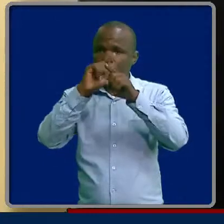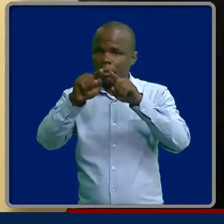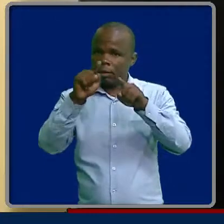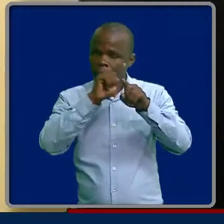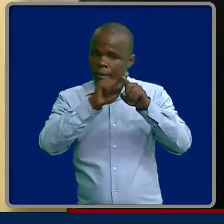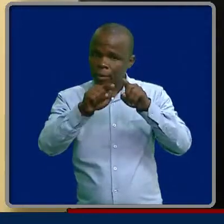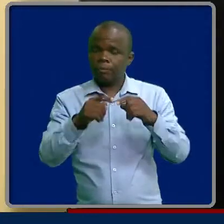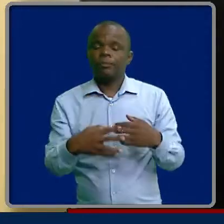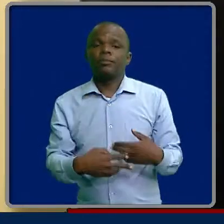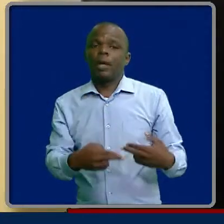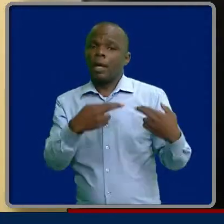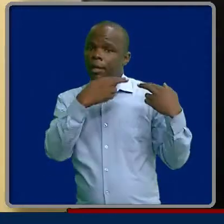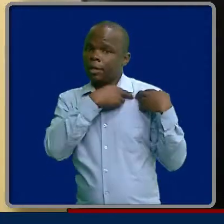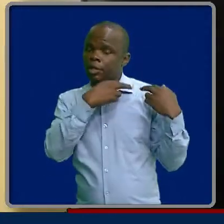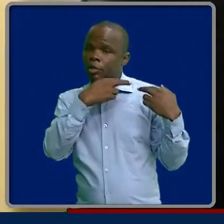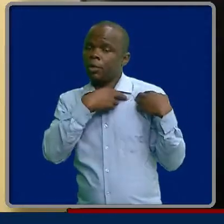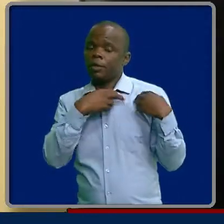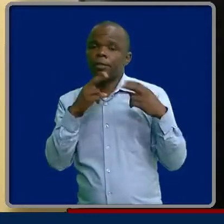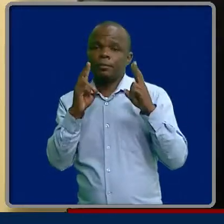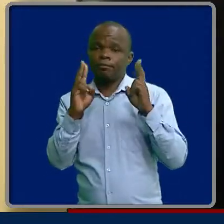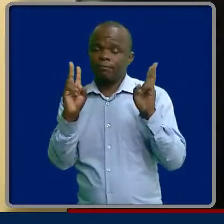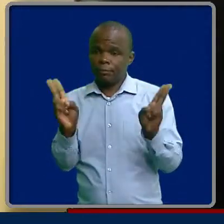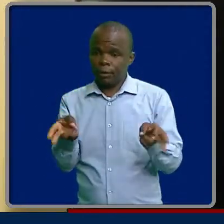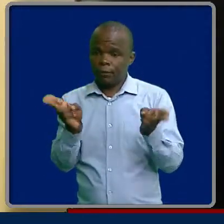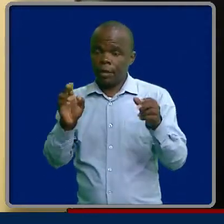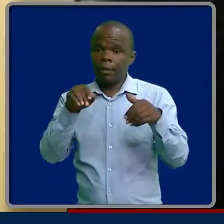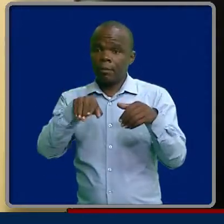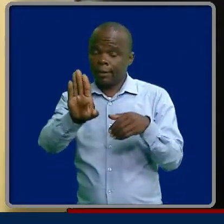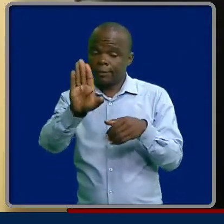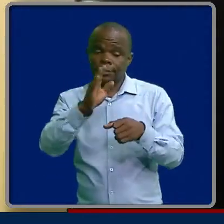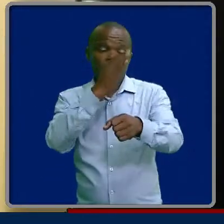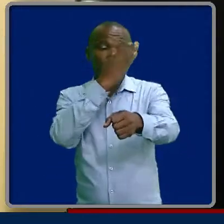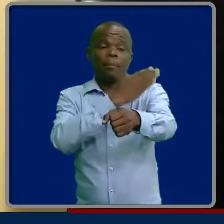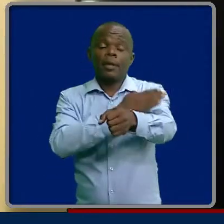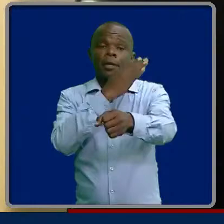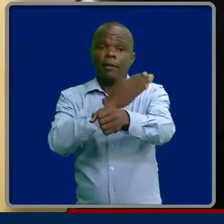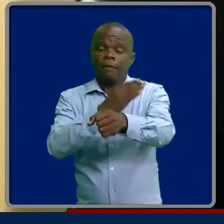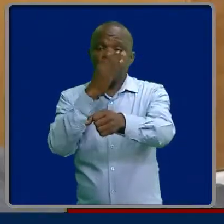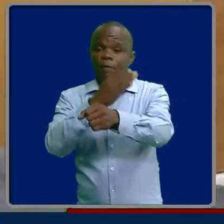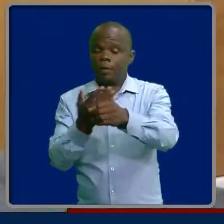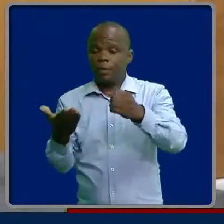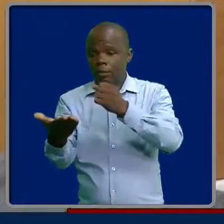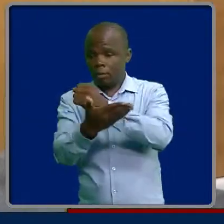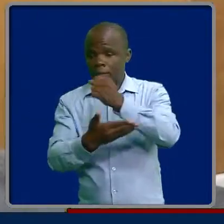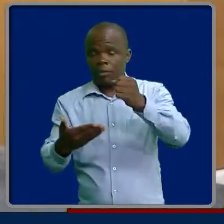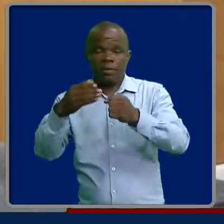practice responsible tourism while ensuring that it benefits the residents of the area.